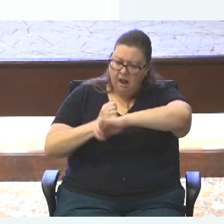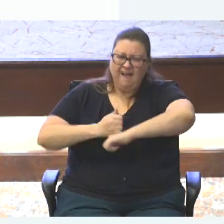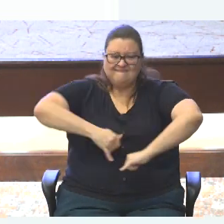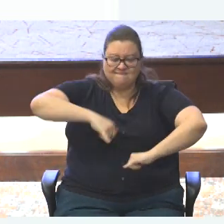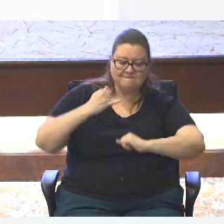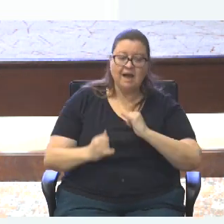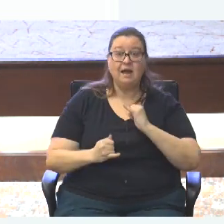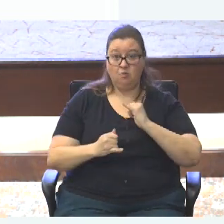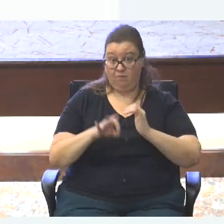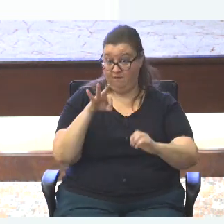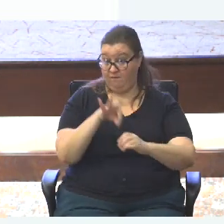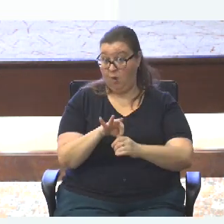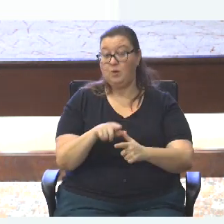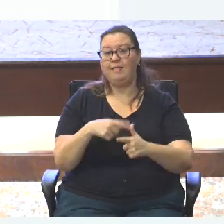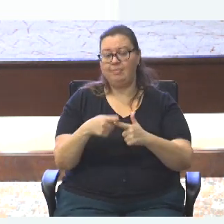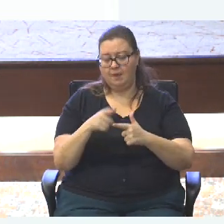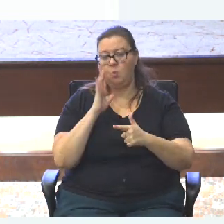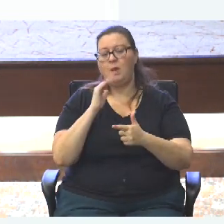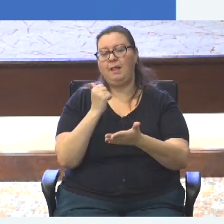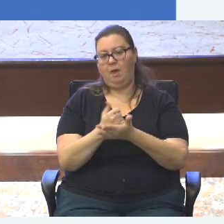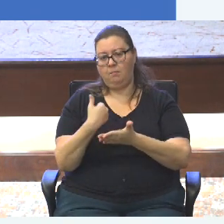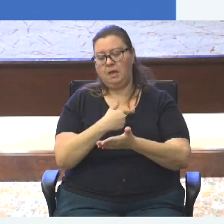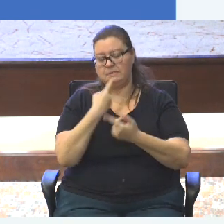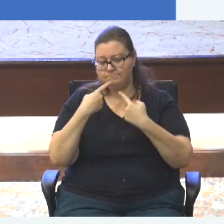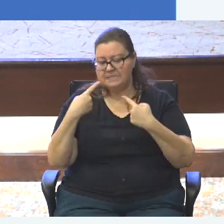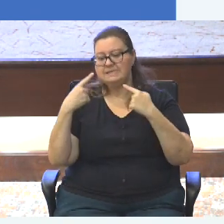long-term success of the STEAM Center.